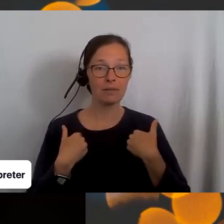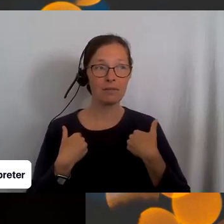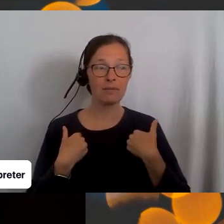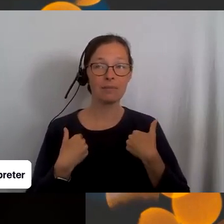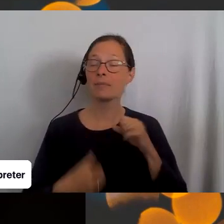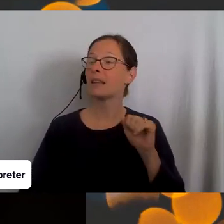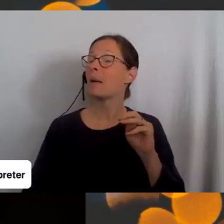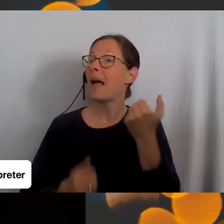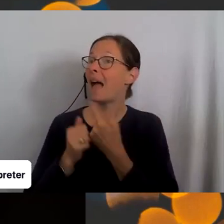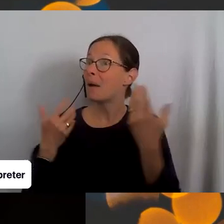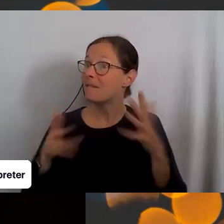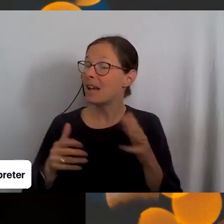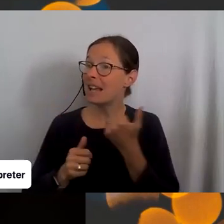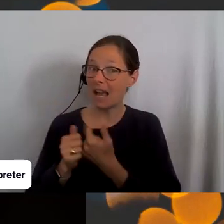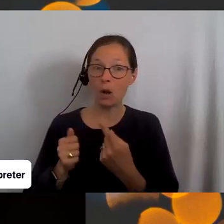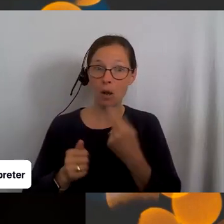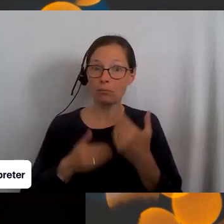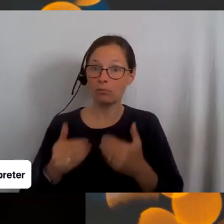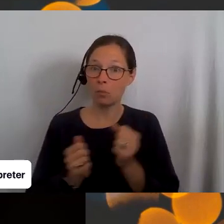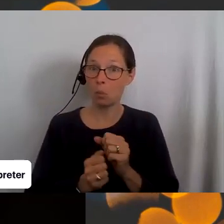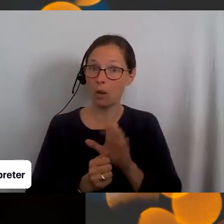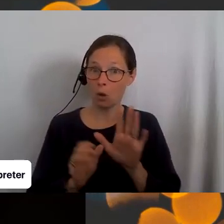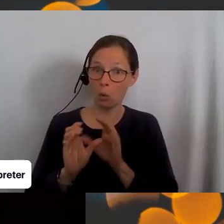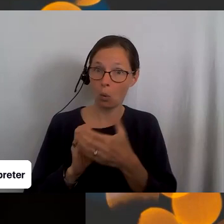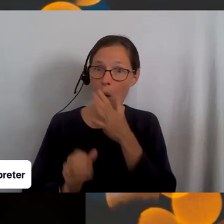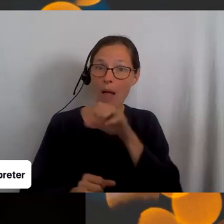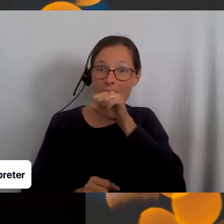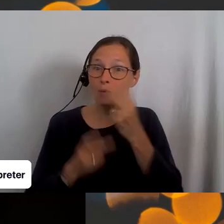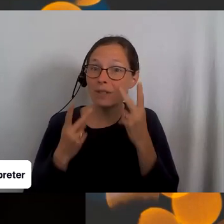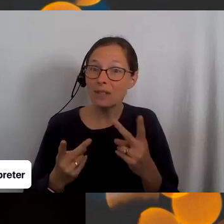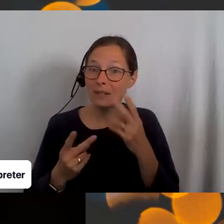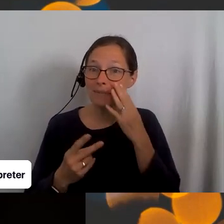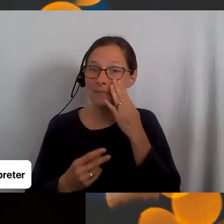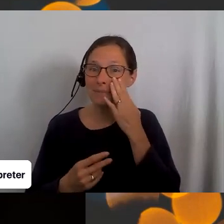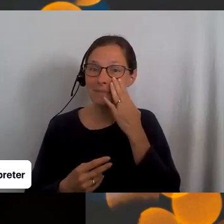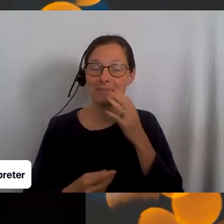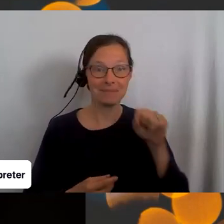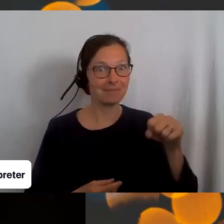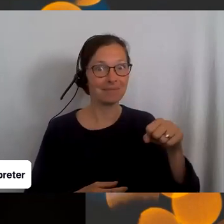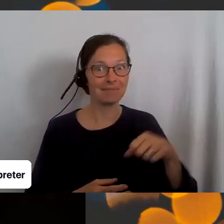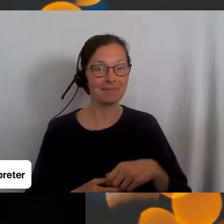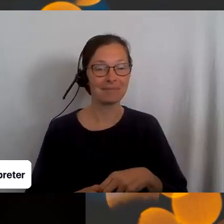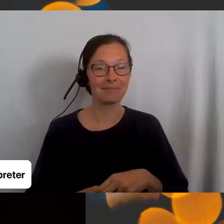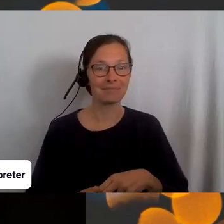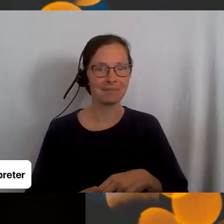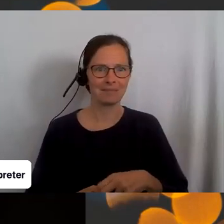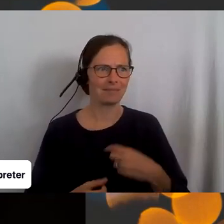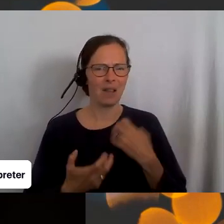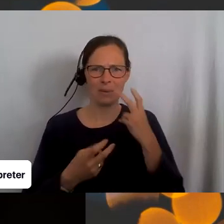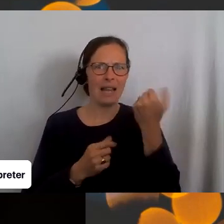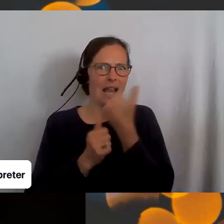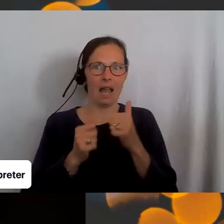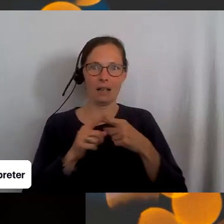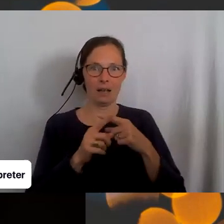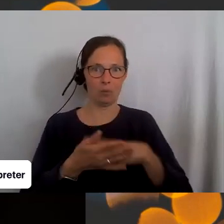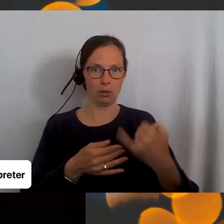anyone done? Did anyone keep up with their cozy? I'd love to see one or two. Yeah. Any frankly, I would see any knitting